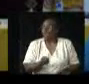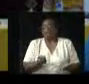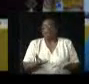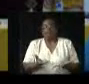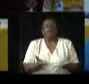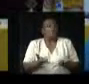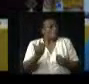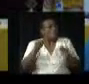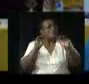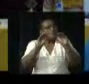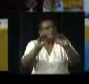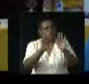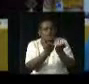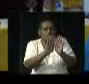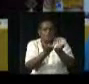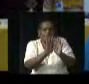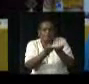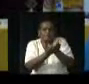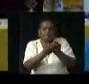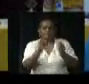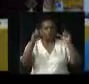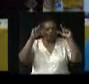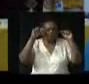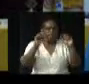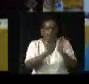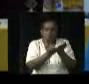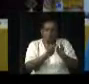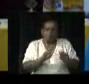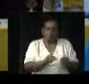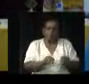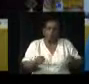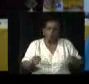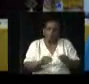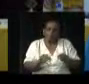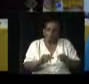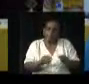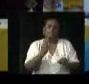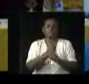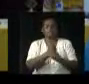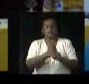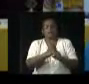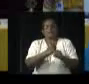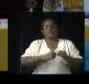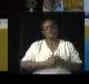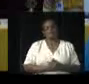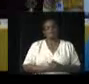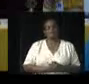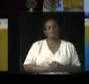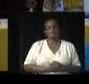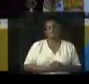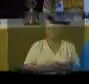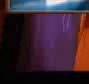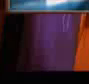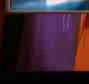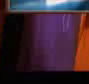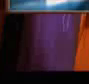In the future, the organization wants to produce information sheets for its target group in Braia.